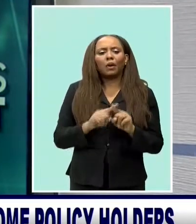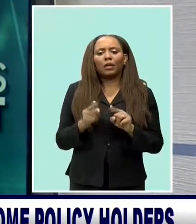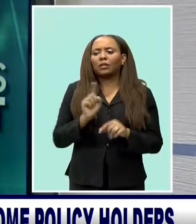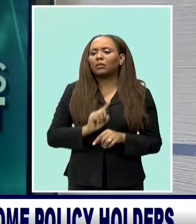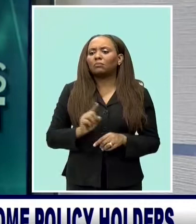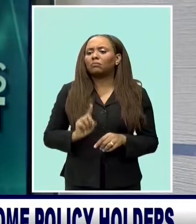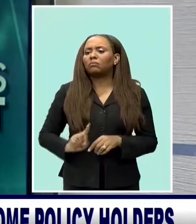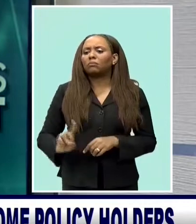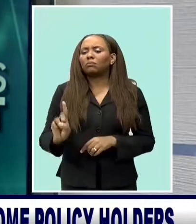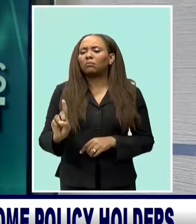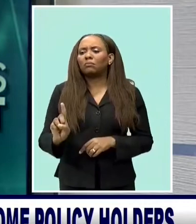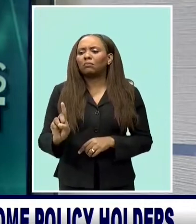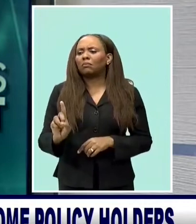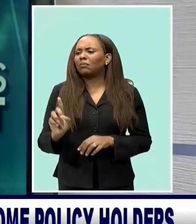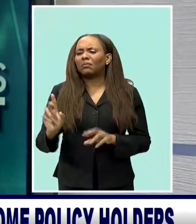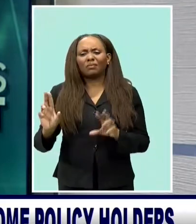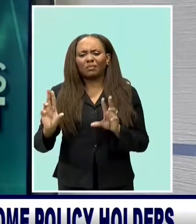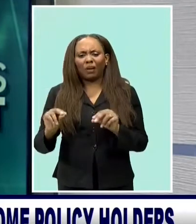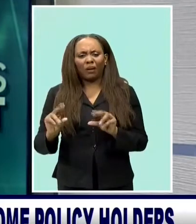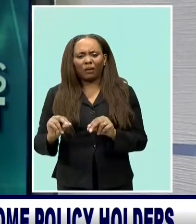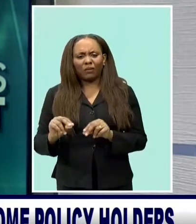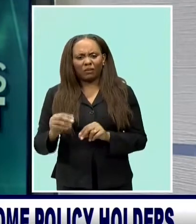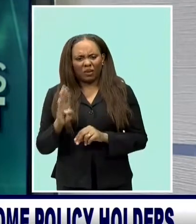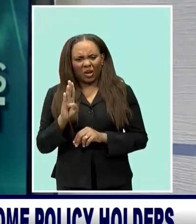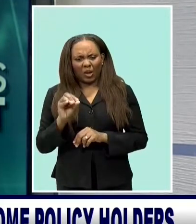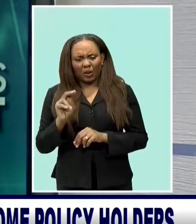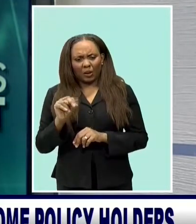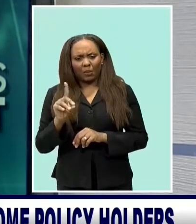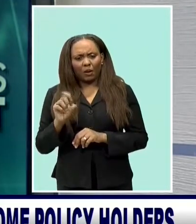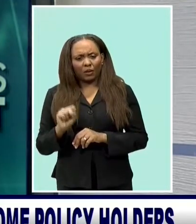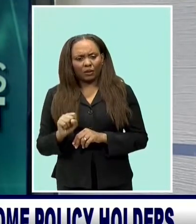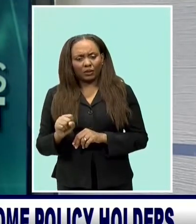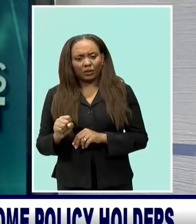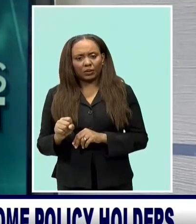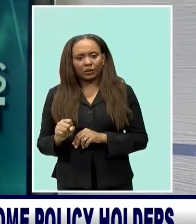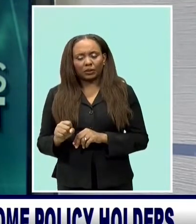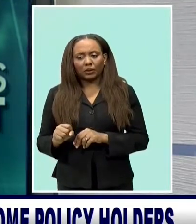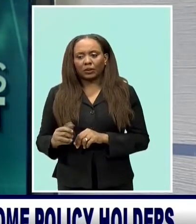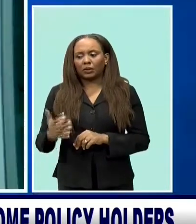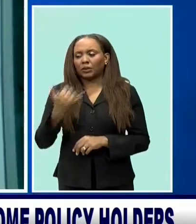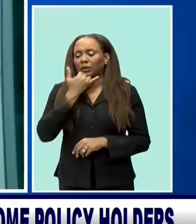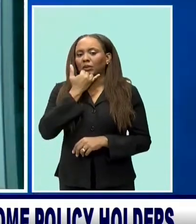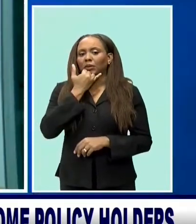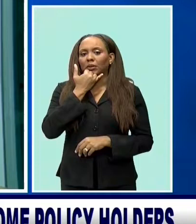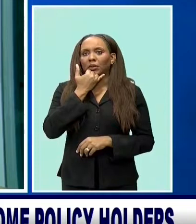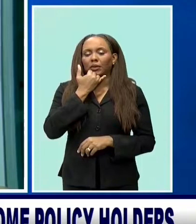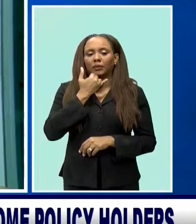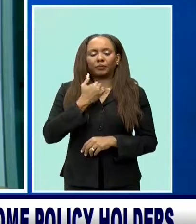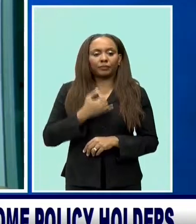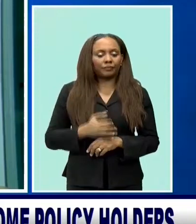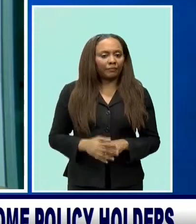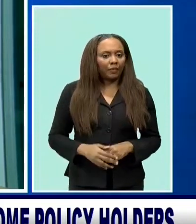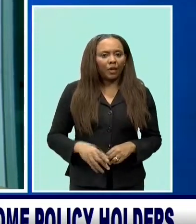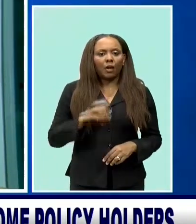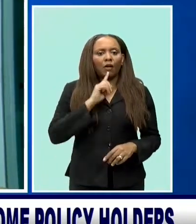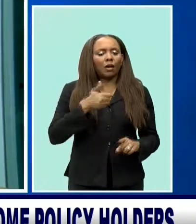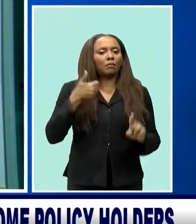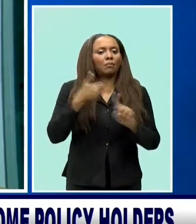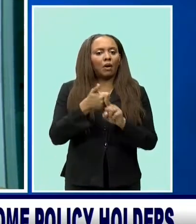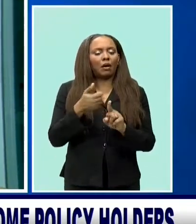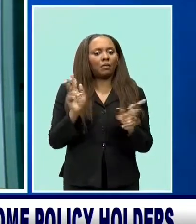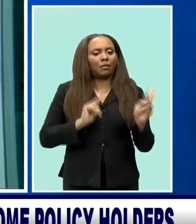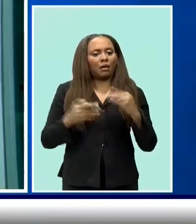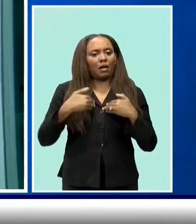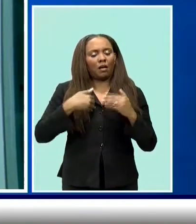Chief Executive Officer of ResLife, Charles Senhouse, explained what happened. It would have impacted policyholders in all